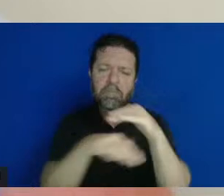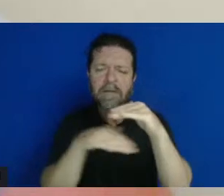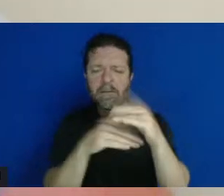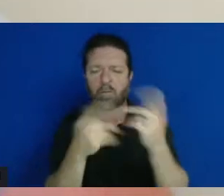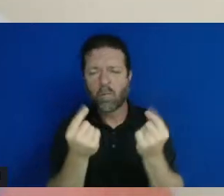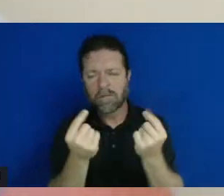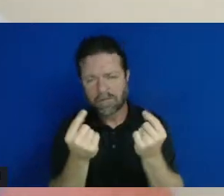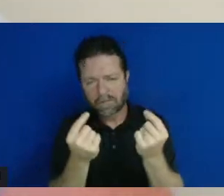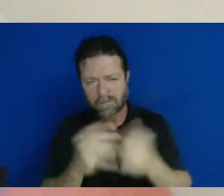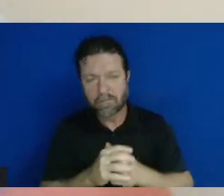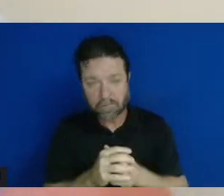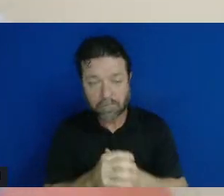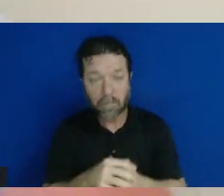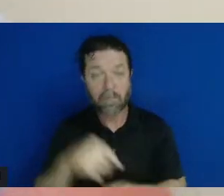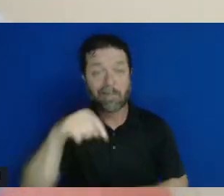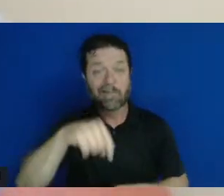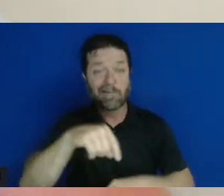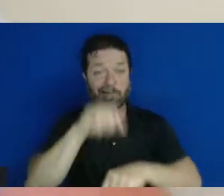schedule position,